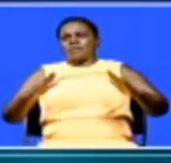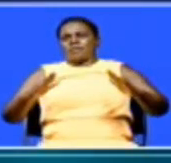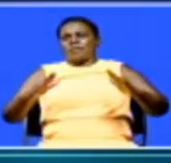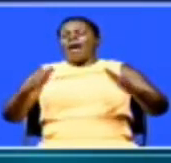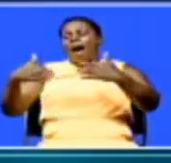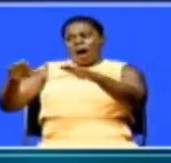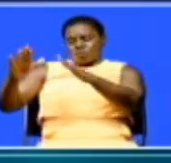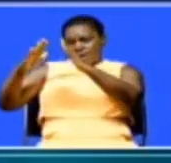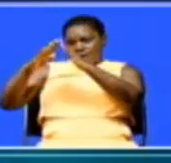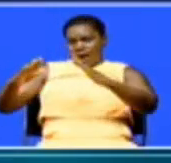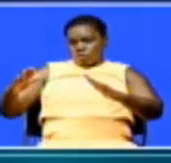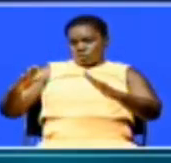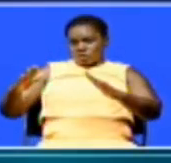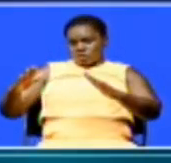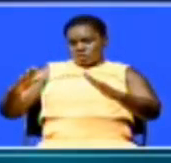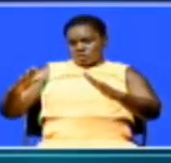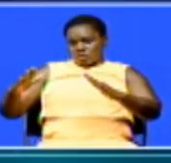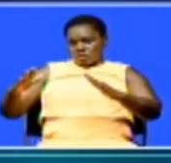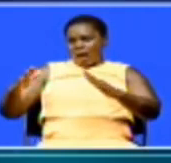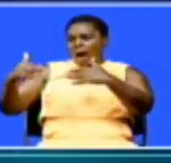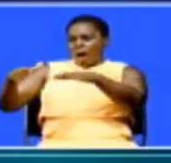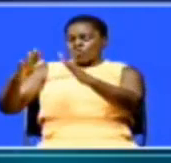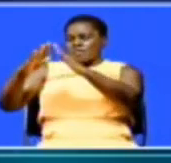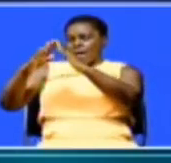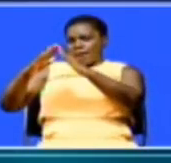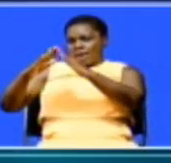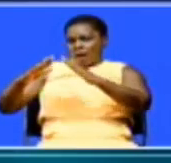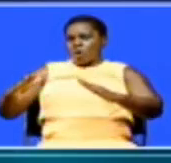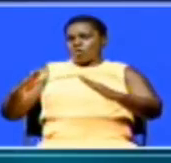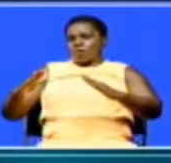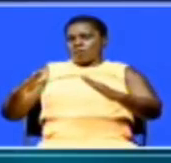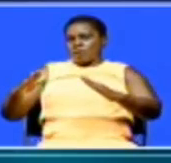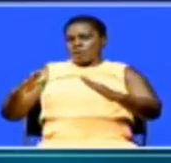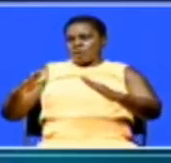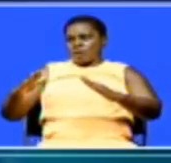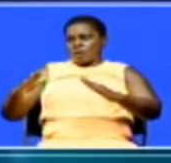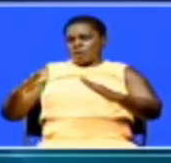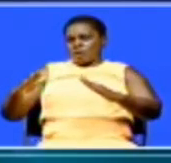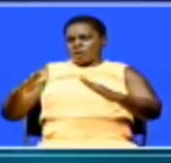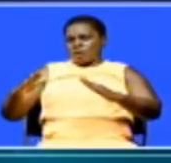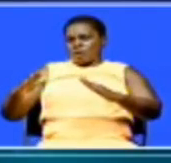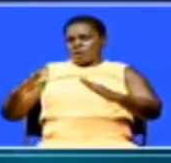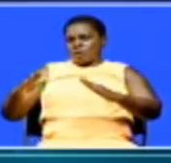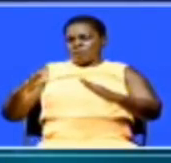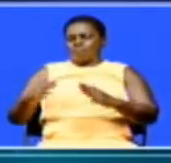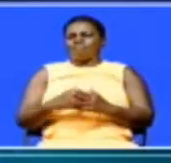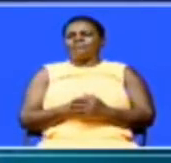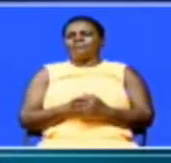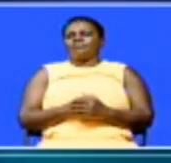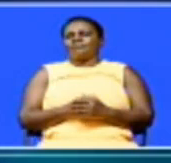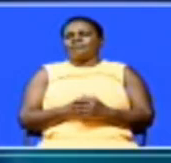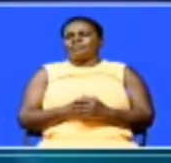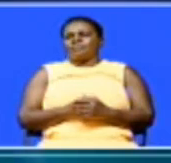Yeah, outside. Wow. The door, as in completely outside, you know, like entrance of your house.